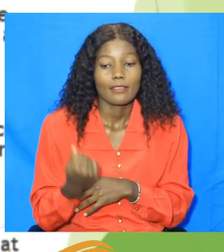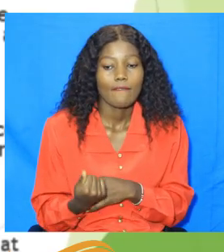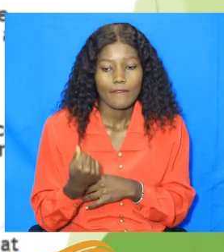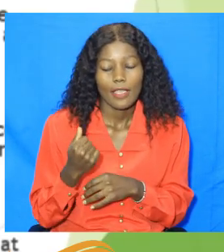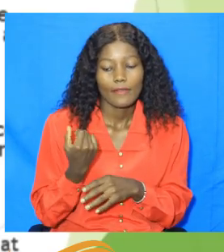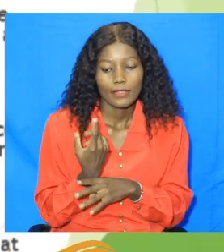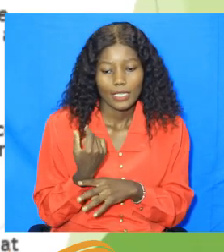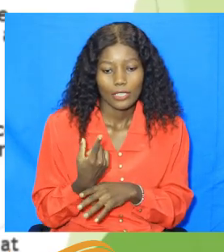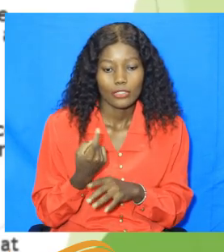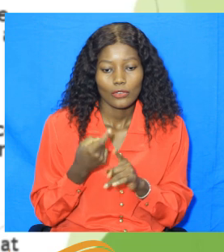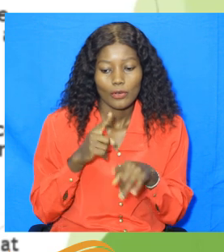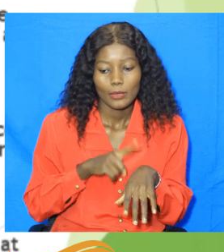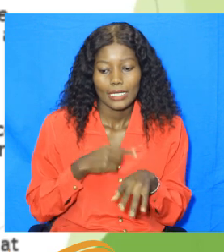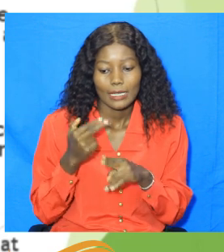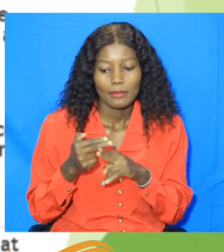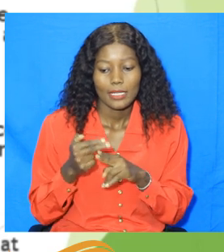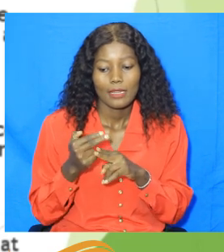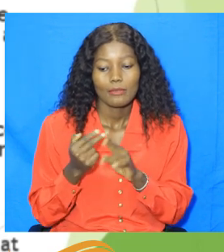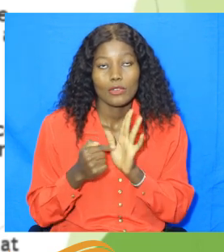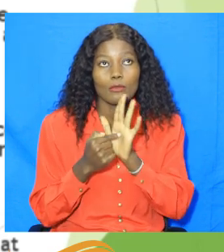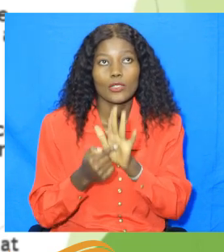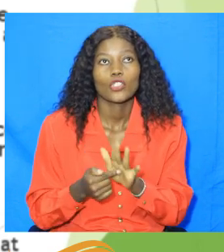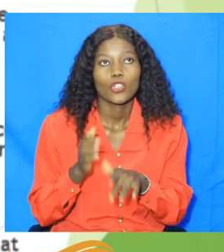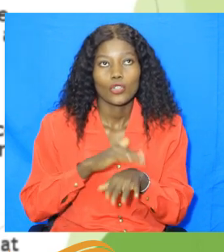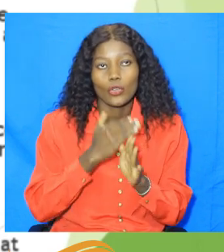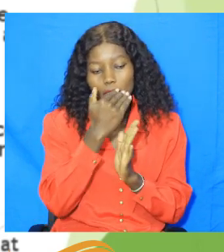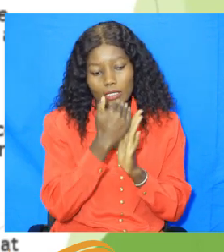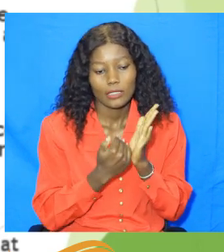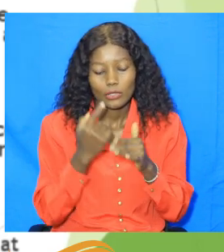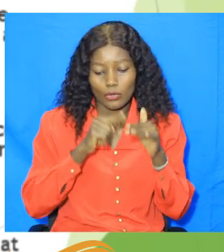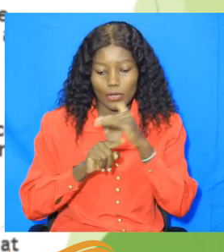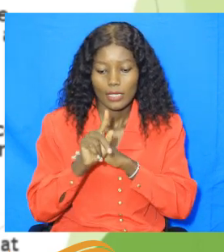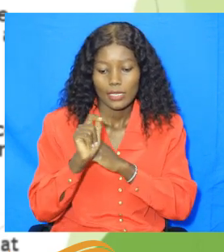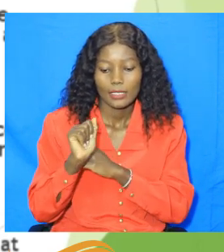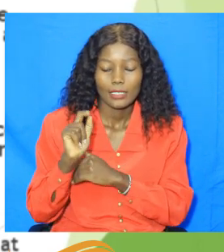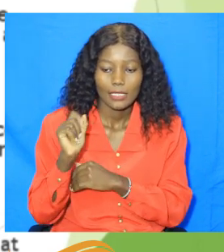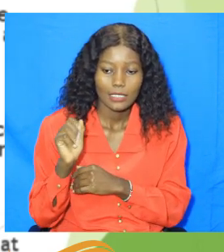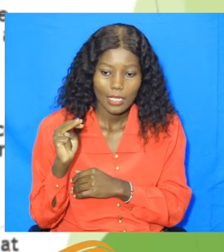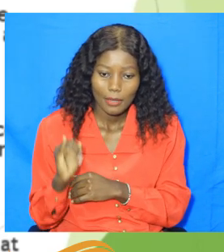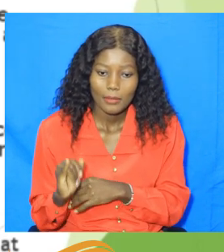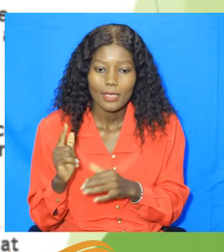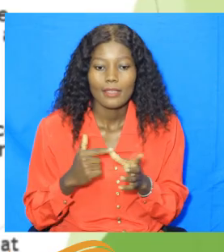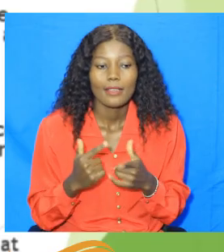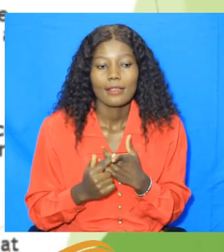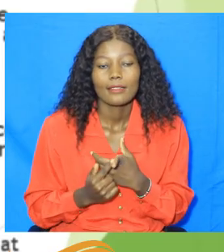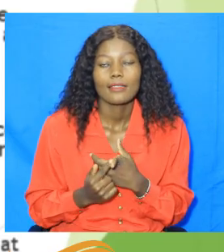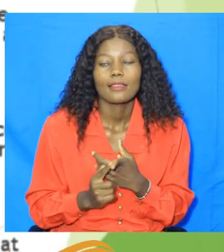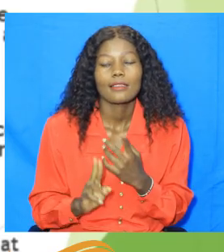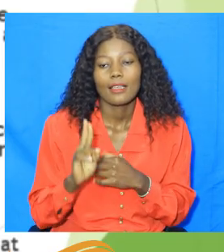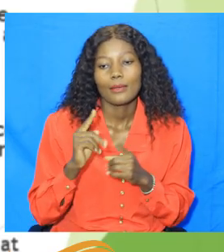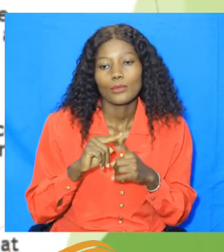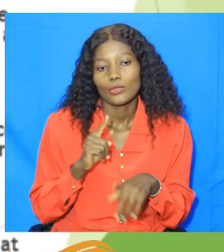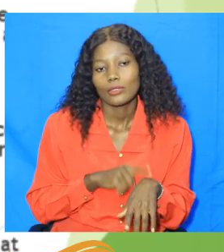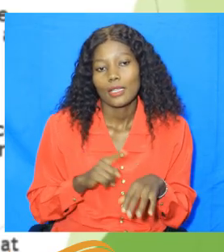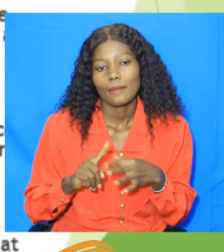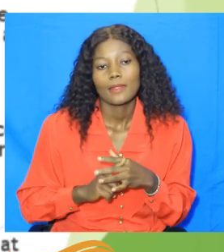their name is displayed on the screen to get into the tatami, announce their kata until when they